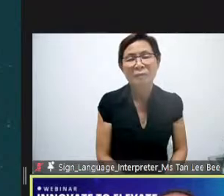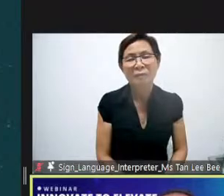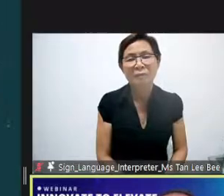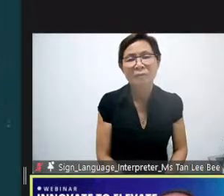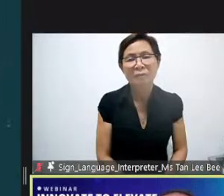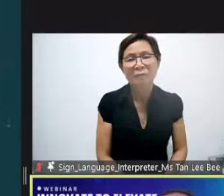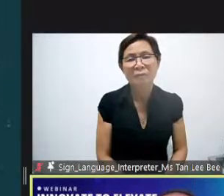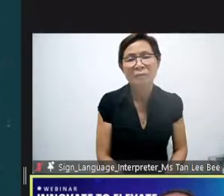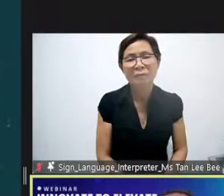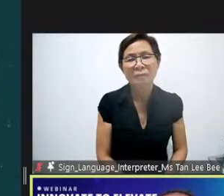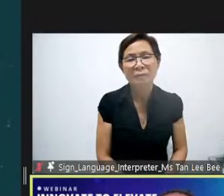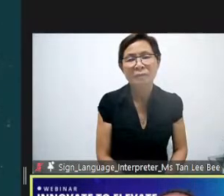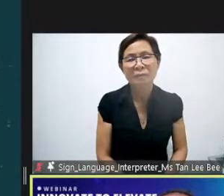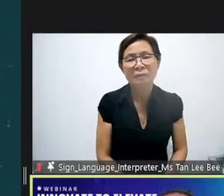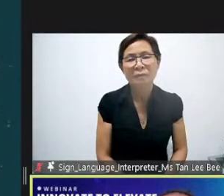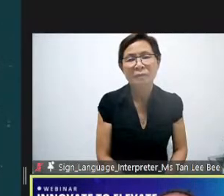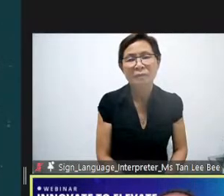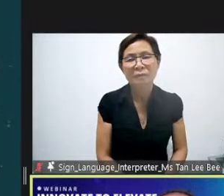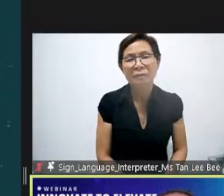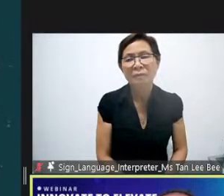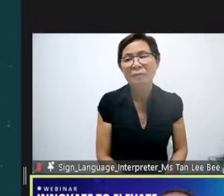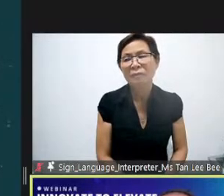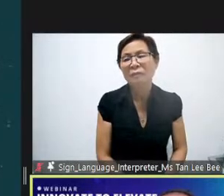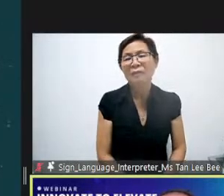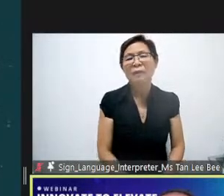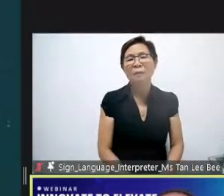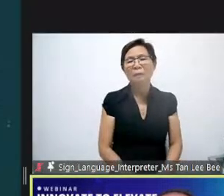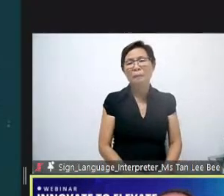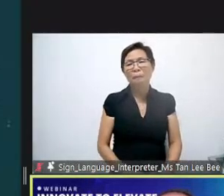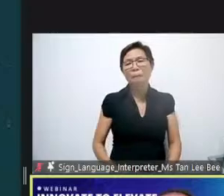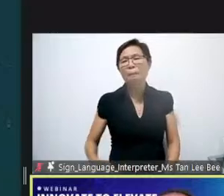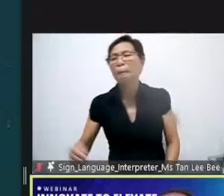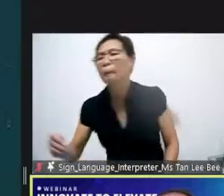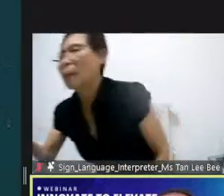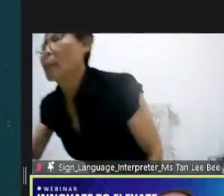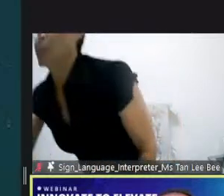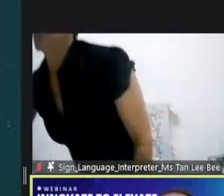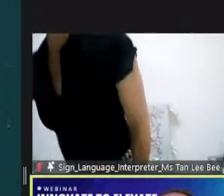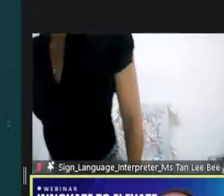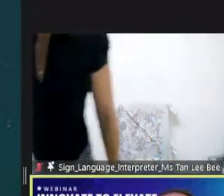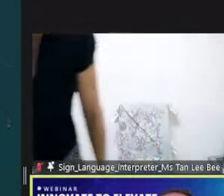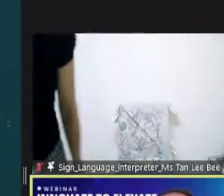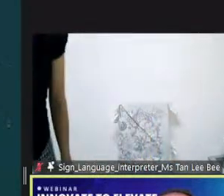tanah kering bebatuan.